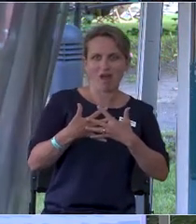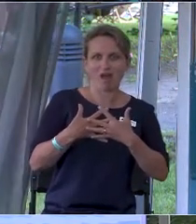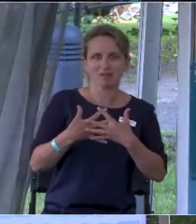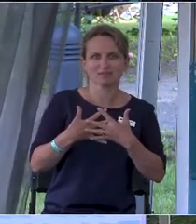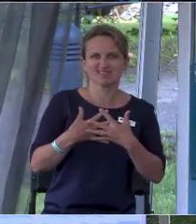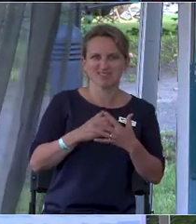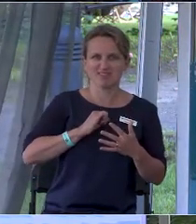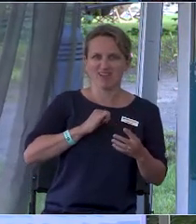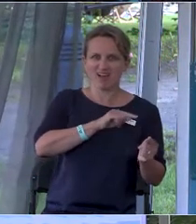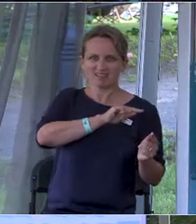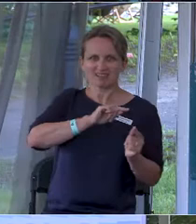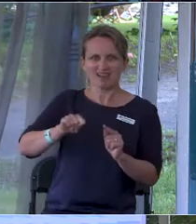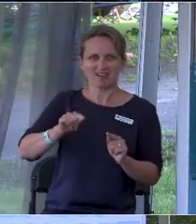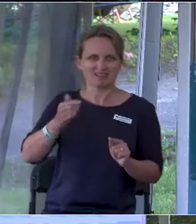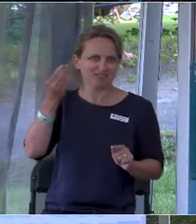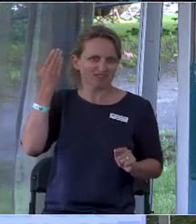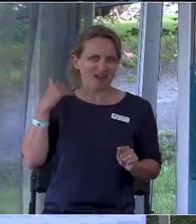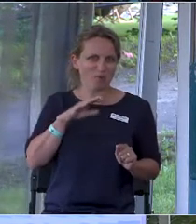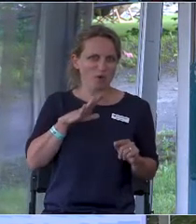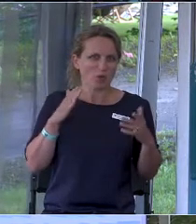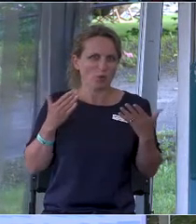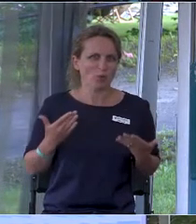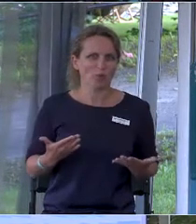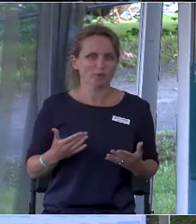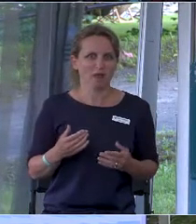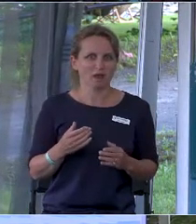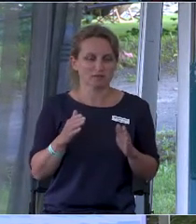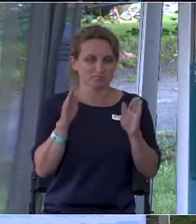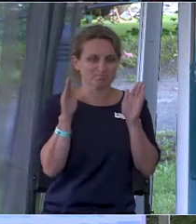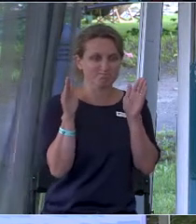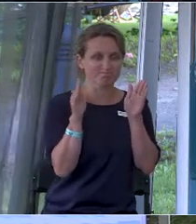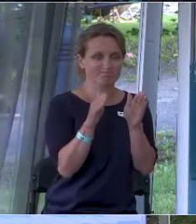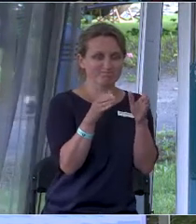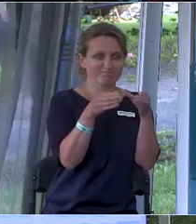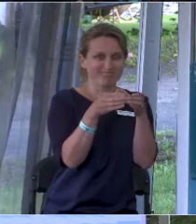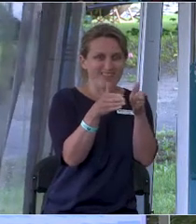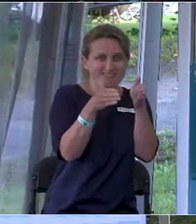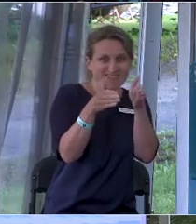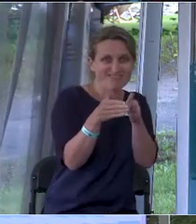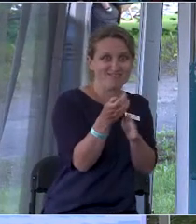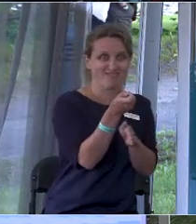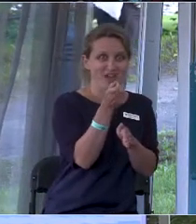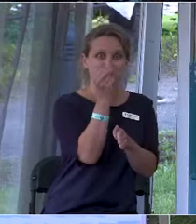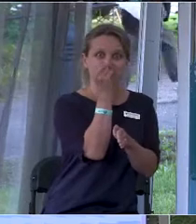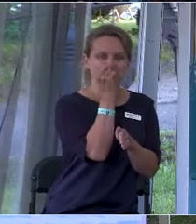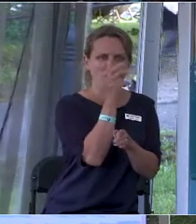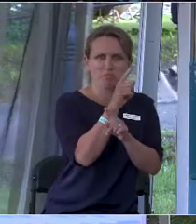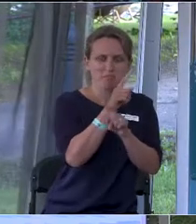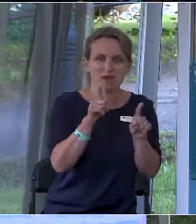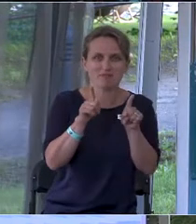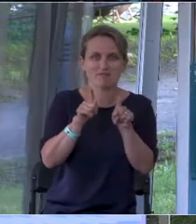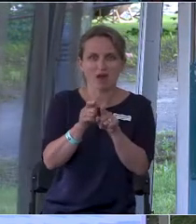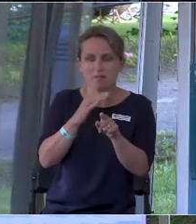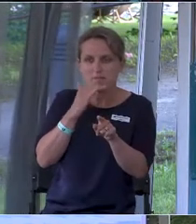that previous way of actually pulling our people together and giving them a chance